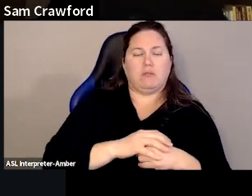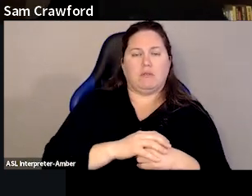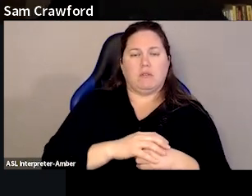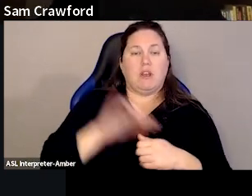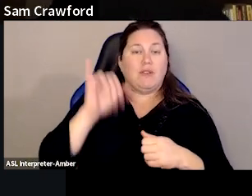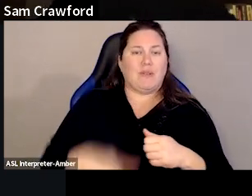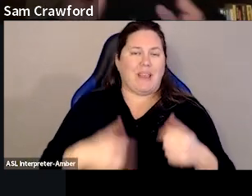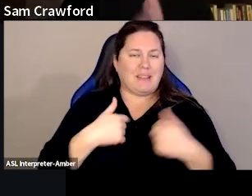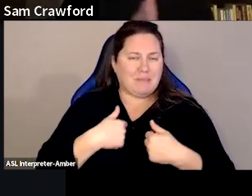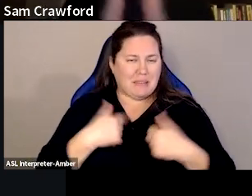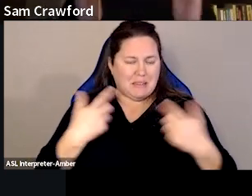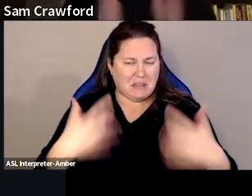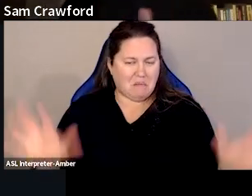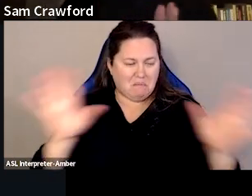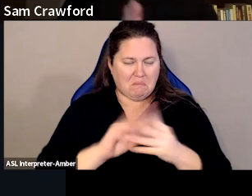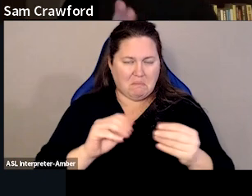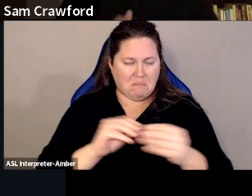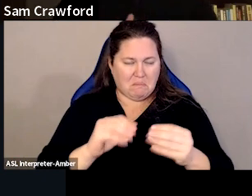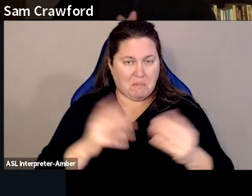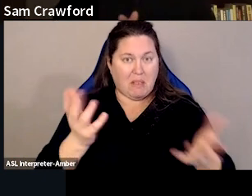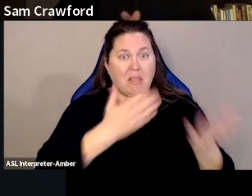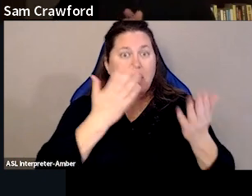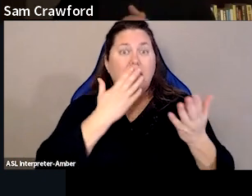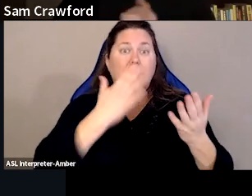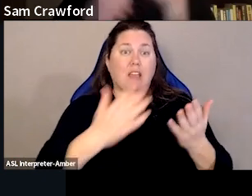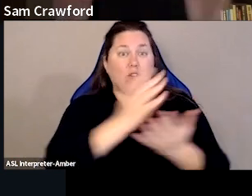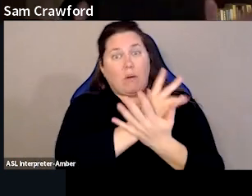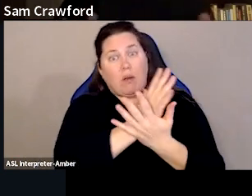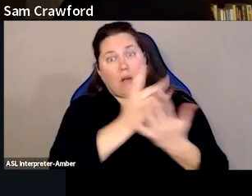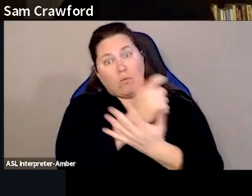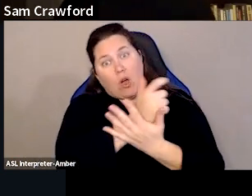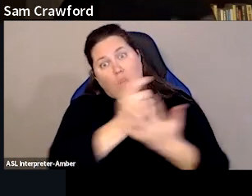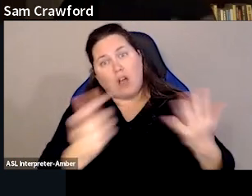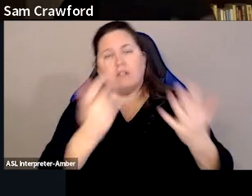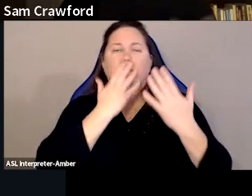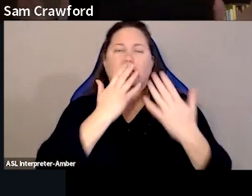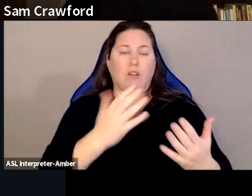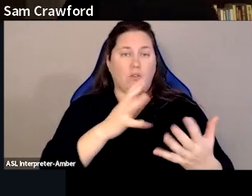out. Thank you, everybody, once again, if you made it this far. And if you want to get in touch with